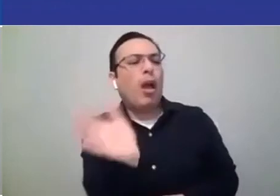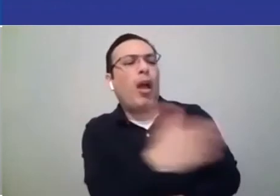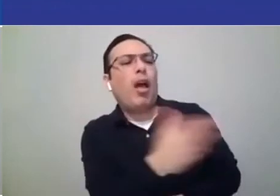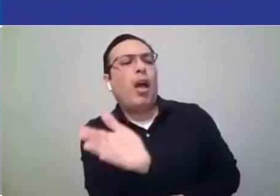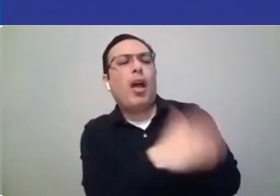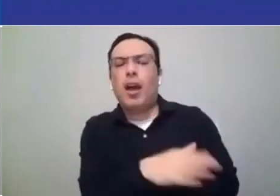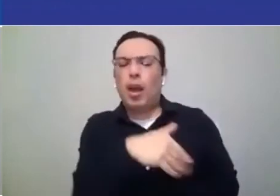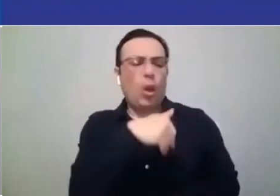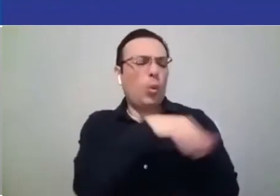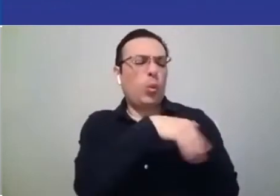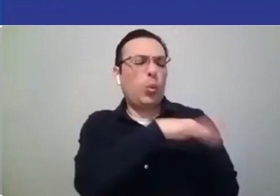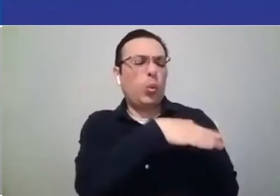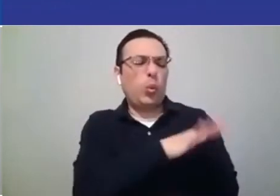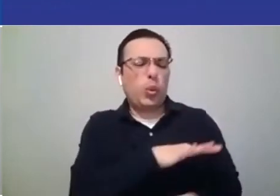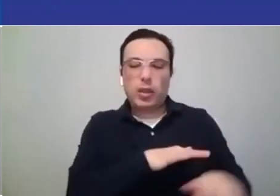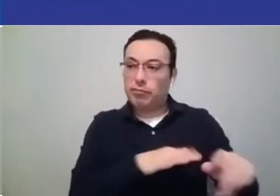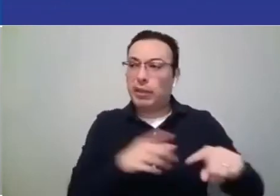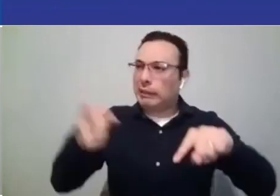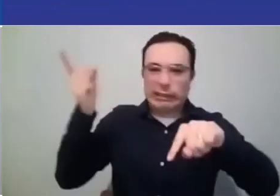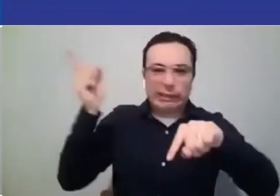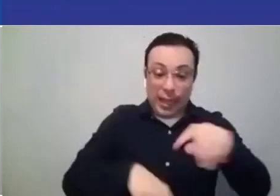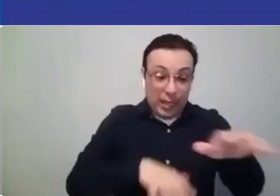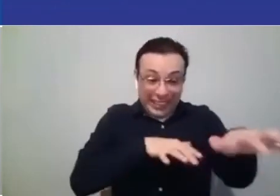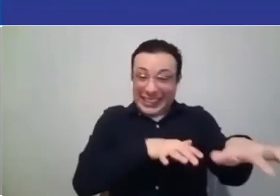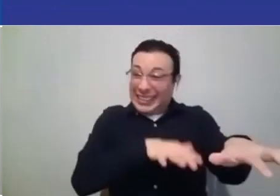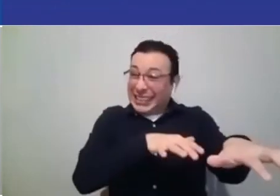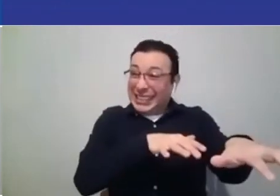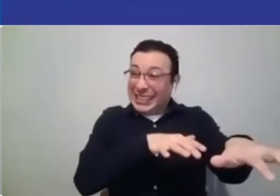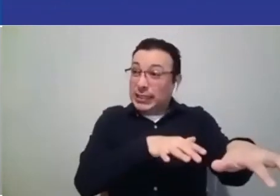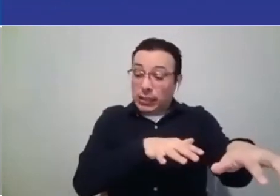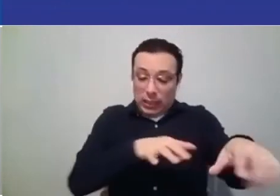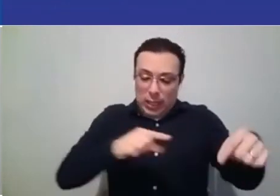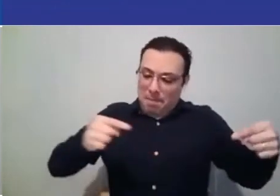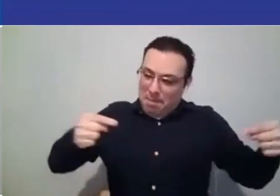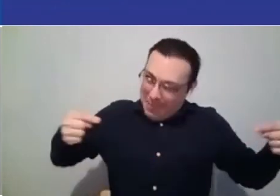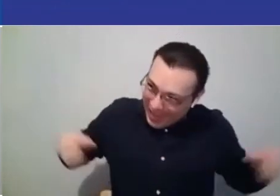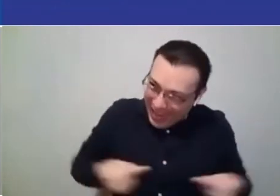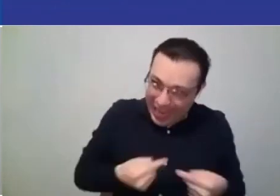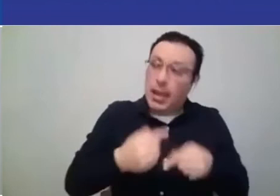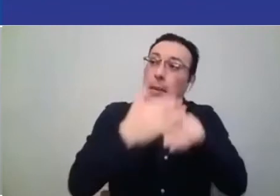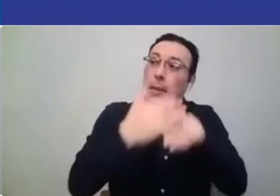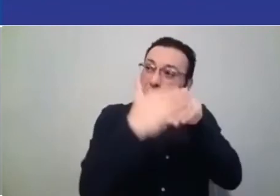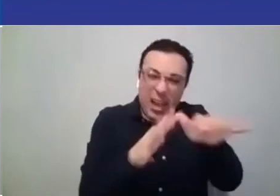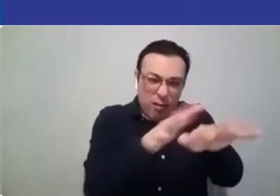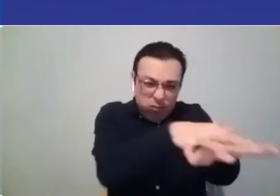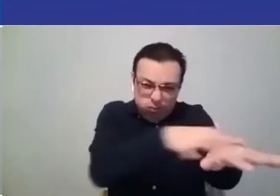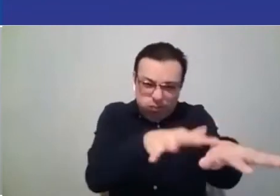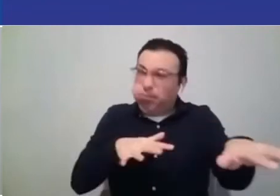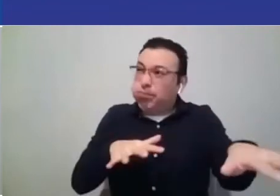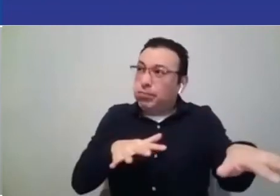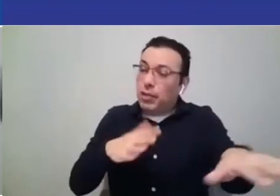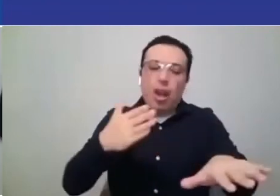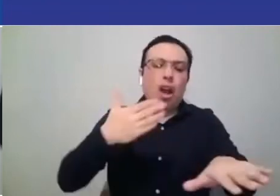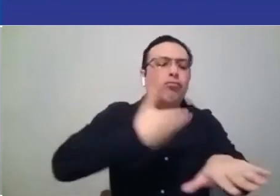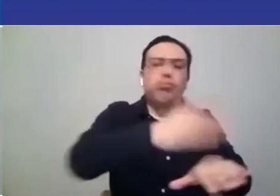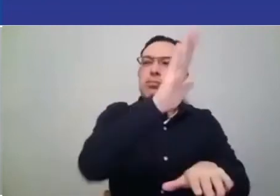be ignored. We will not be washed over. You will not wash away the blood of our pain.